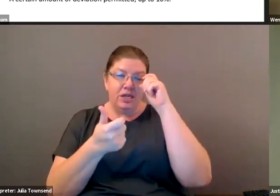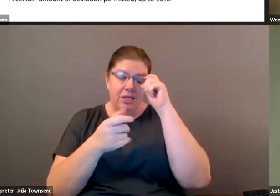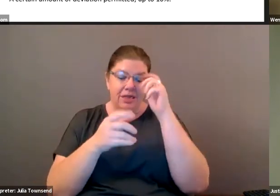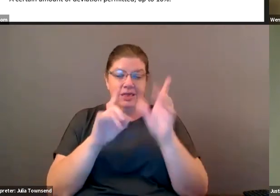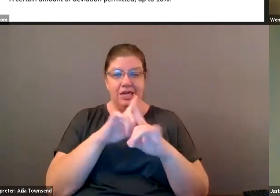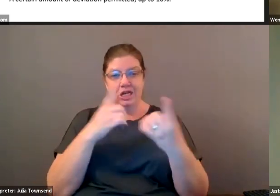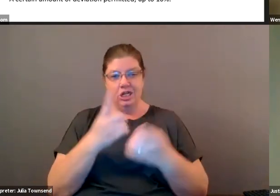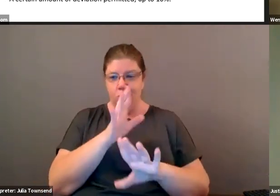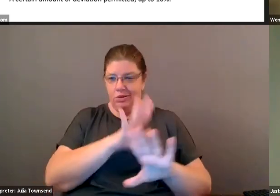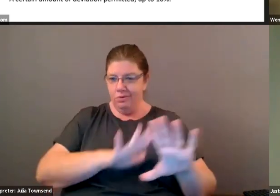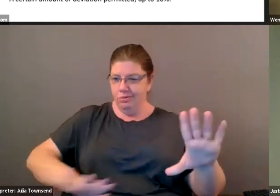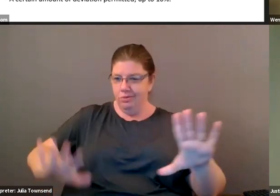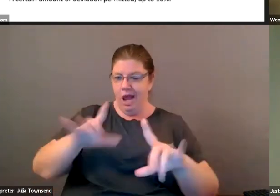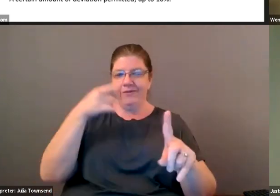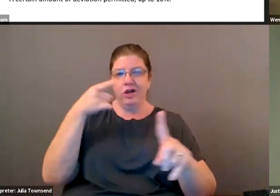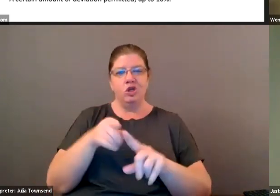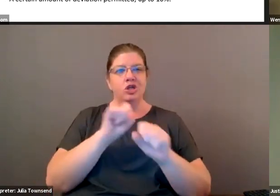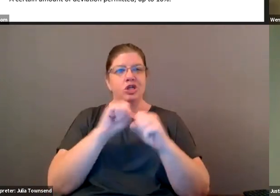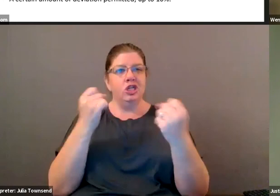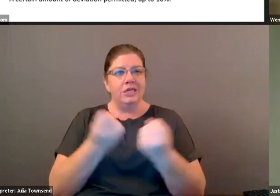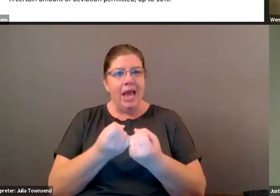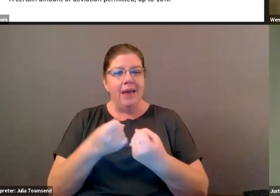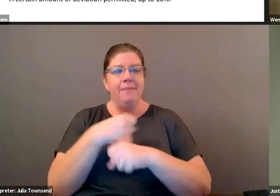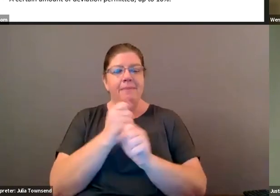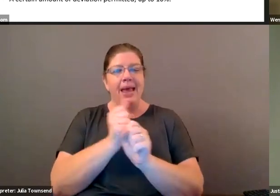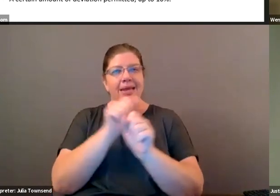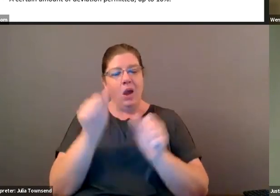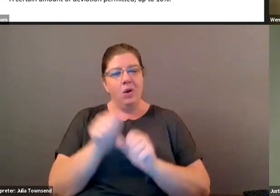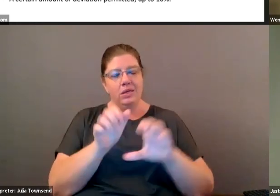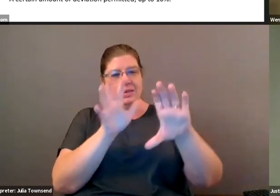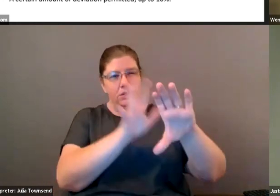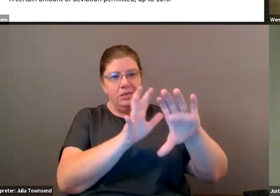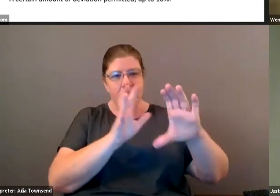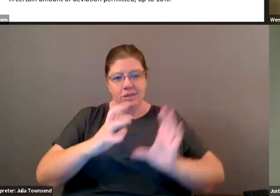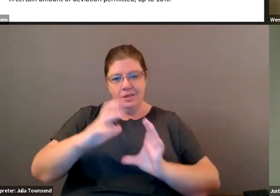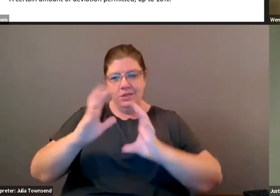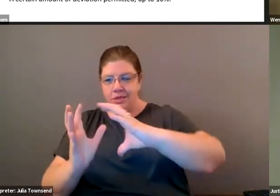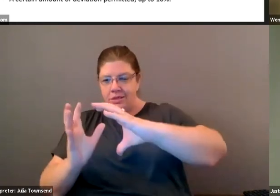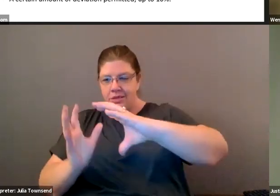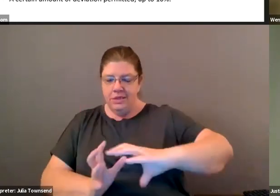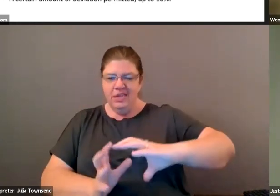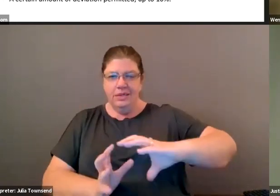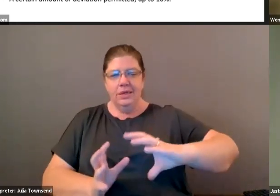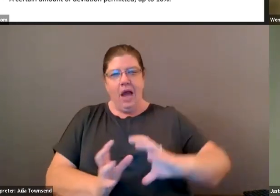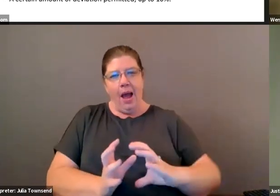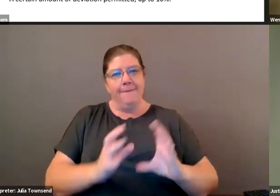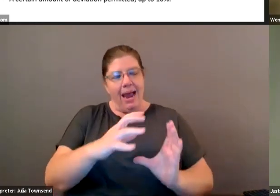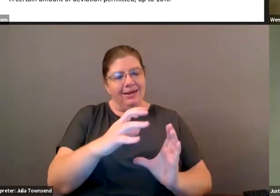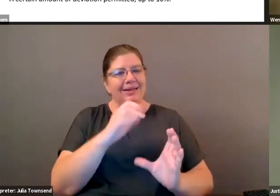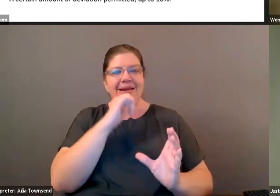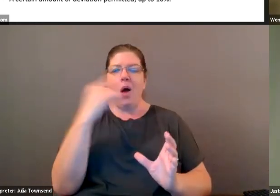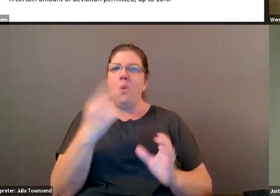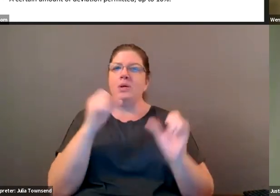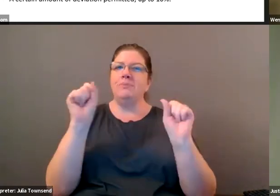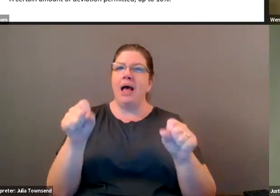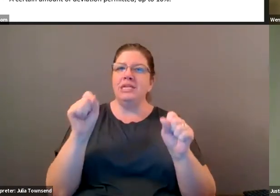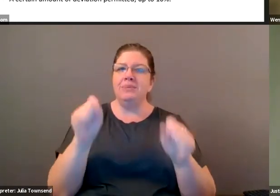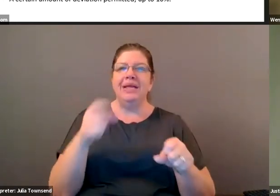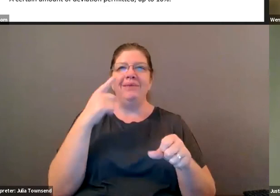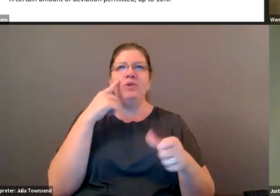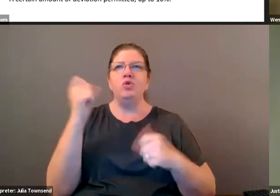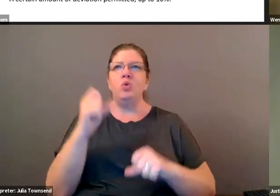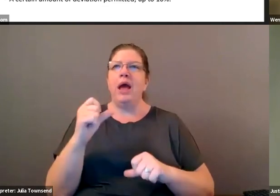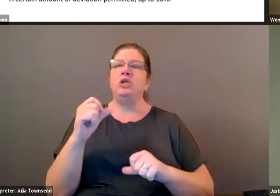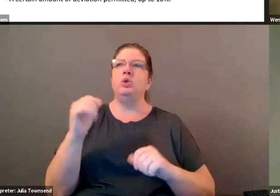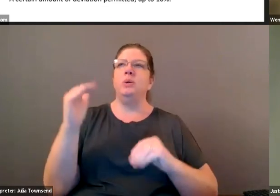so making areas that are very compact and contiguous isn't always possible when you're trying to balance population, when